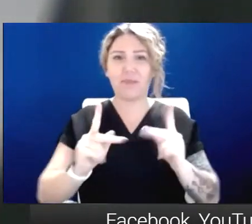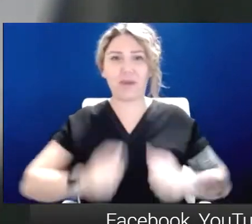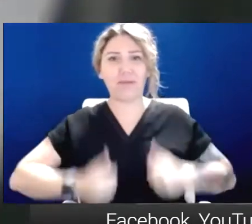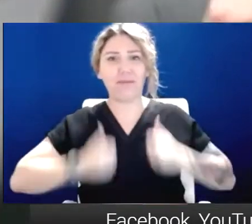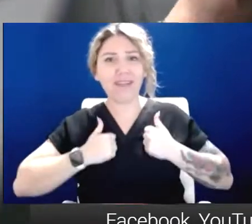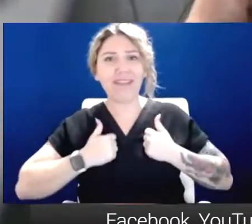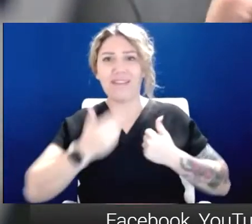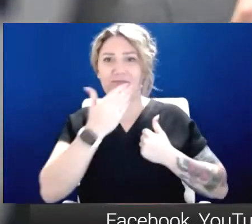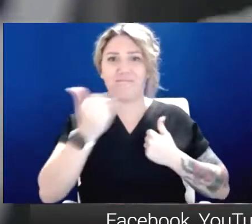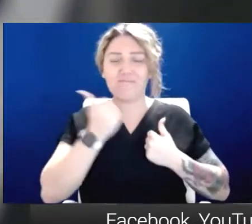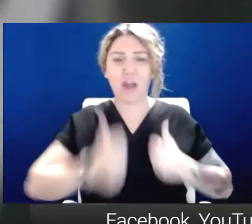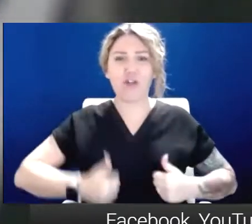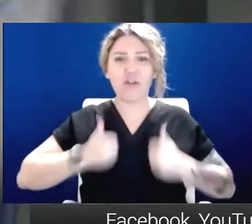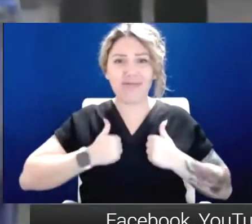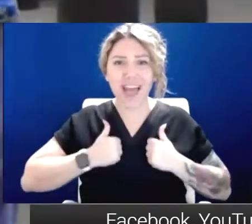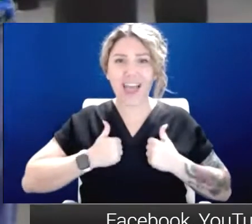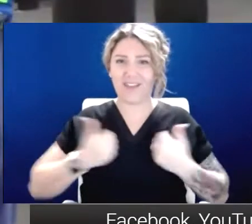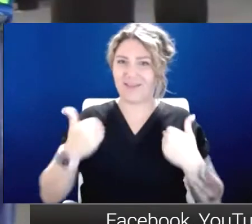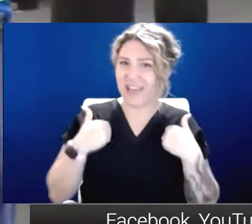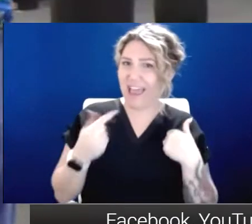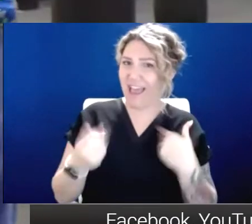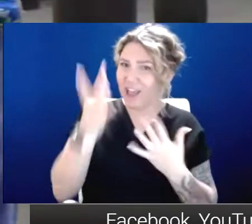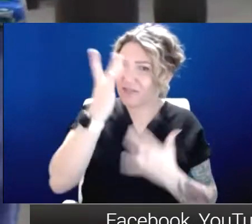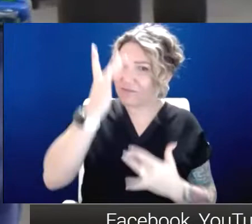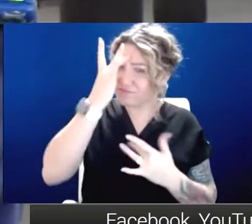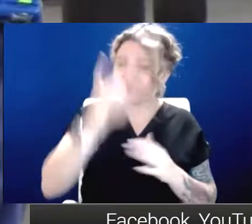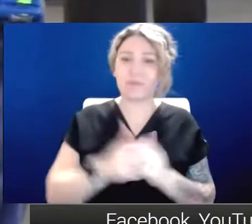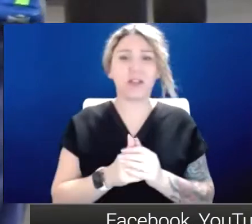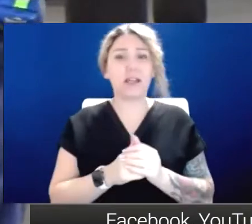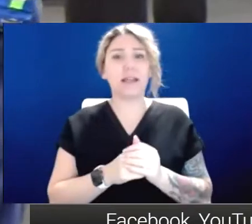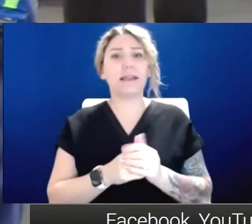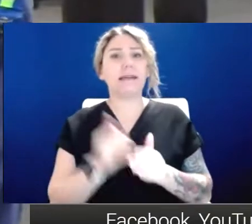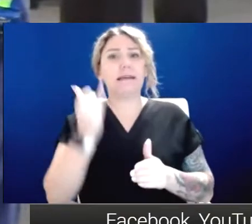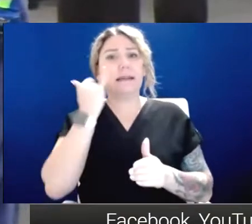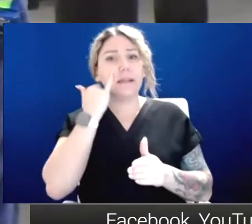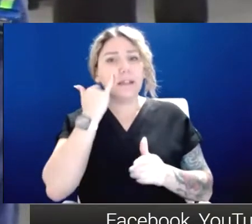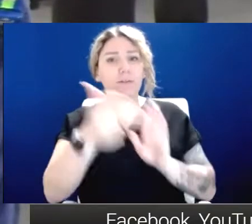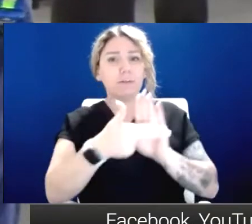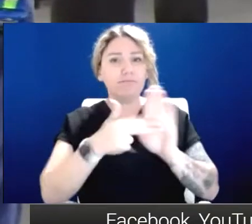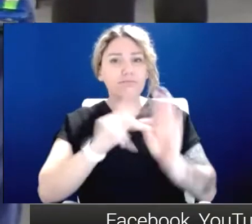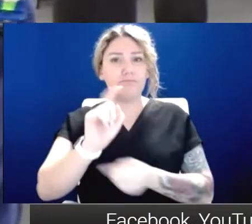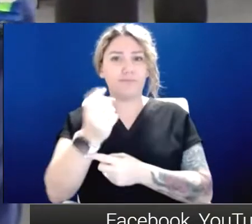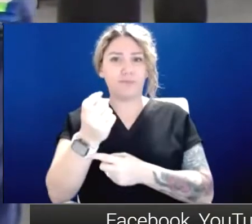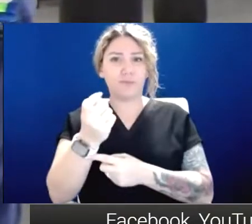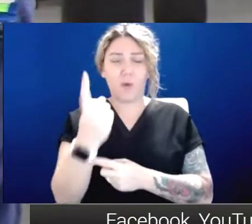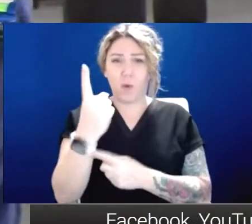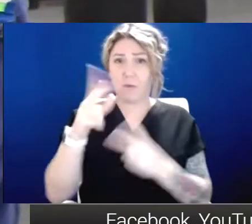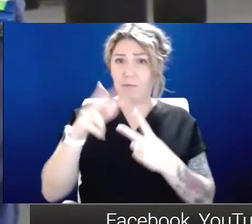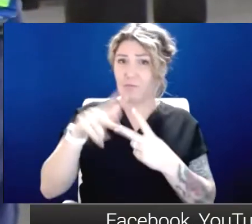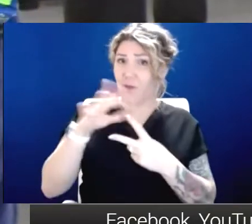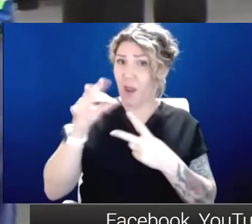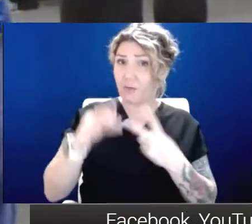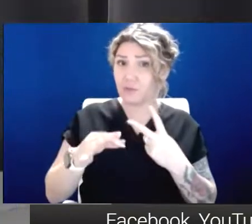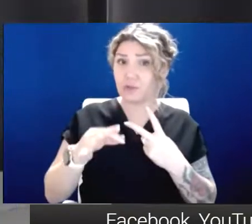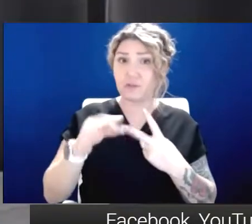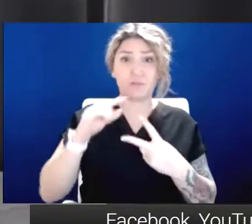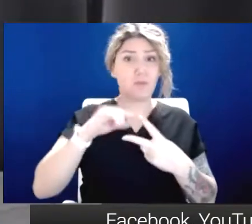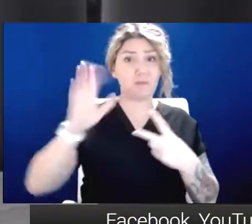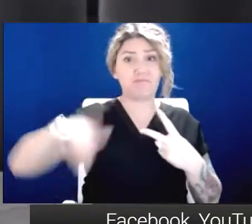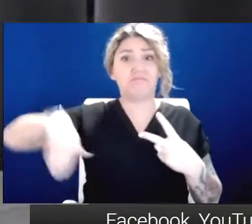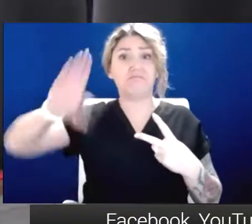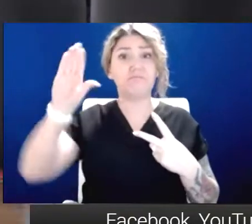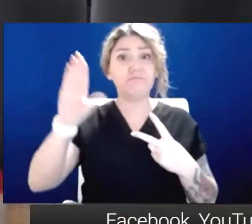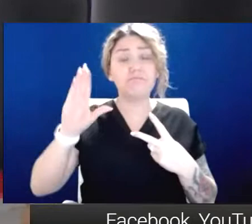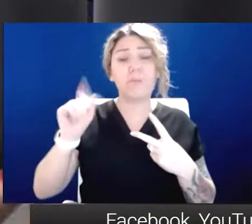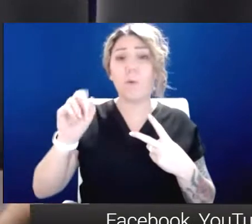lives. Bend and lift. If you're dealt this hand in life, you have one of two choices. You can give in and give up, or